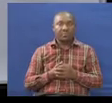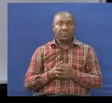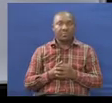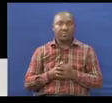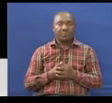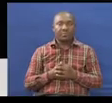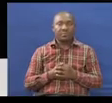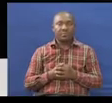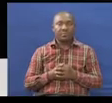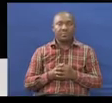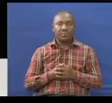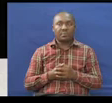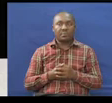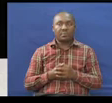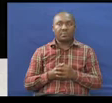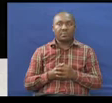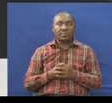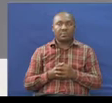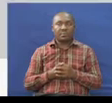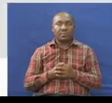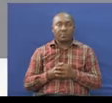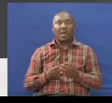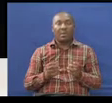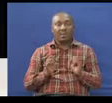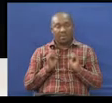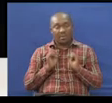equations? 1 minute.